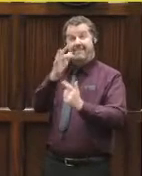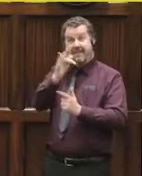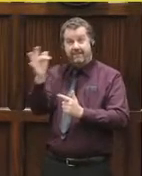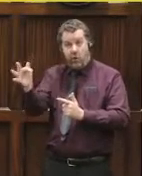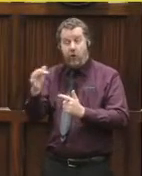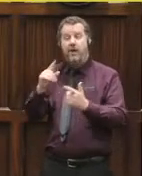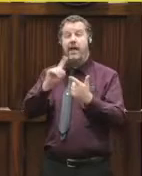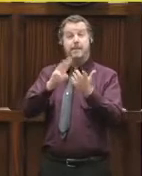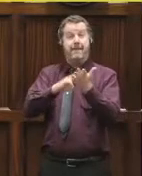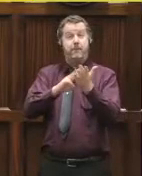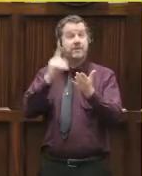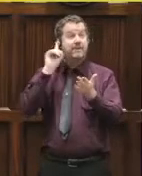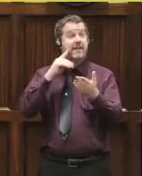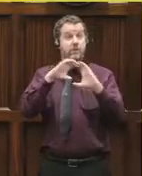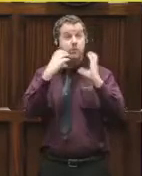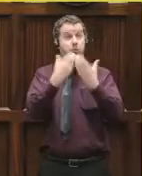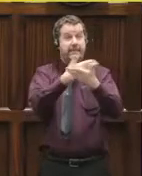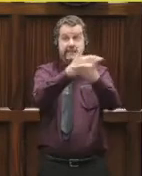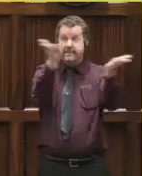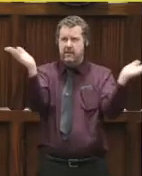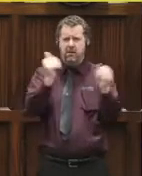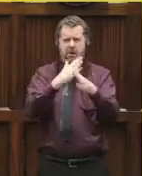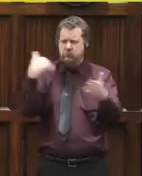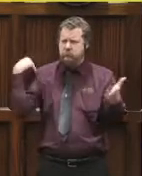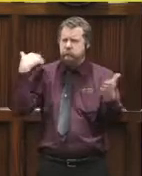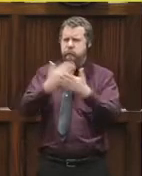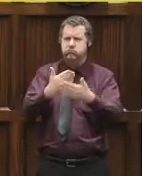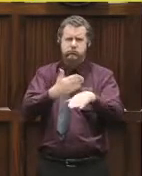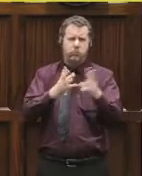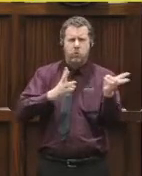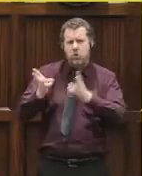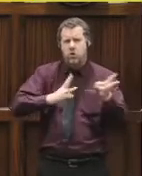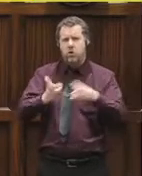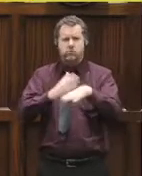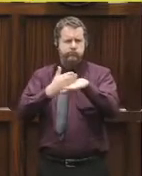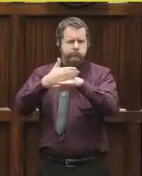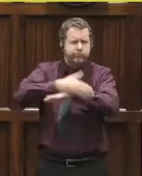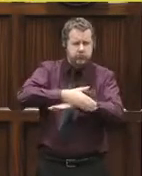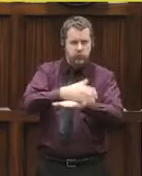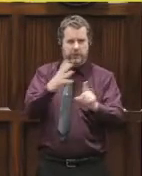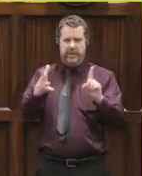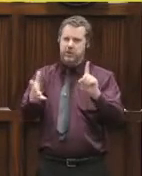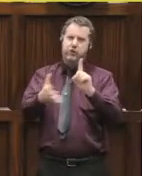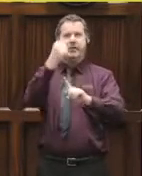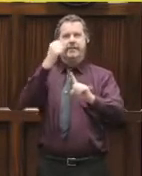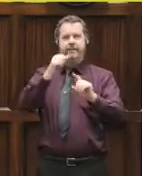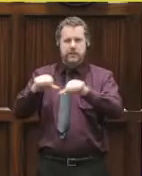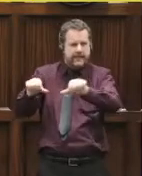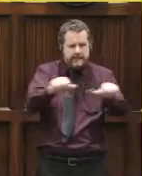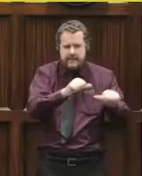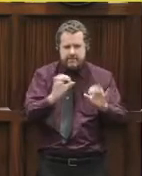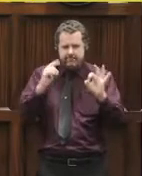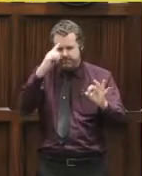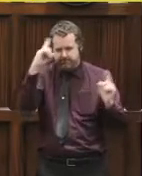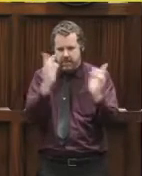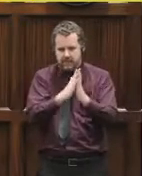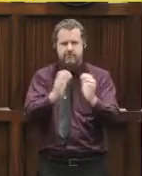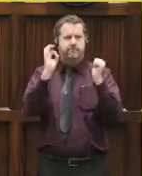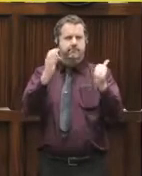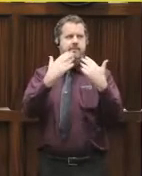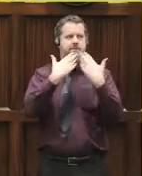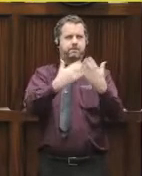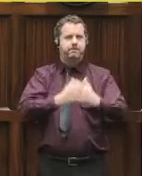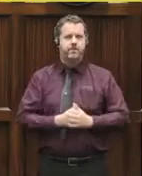and members of the deaf community for all of the work that has been put into achieving that consensus. I particularly want to